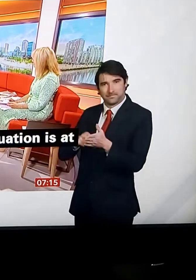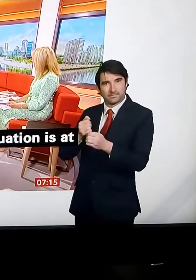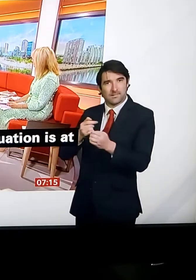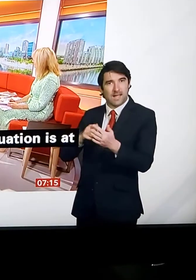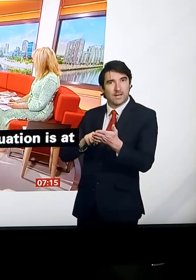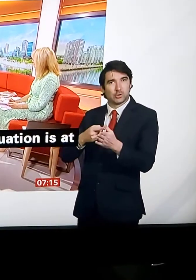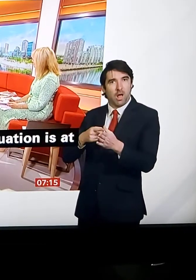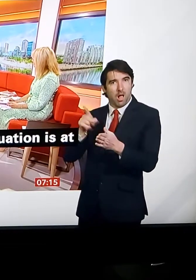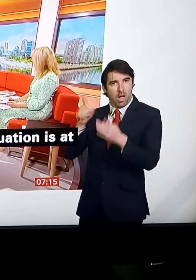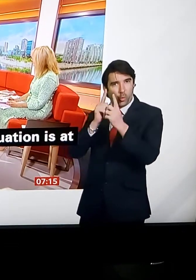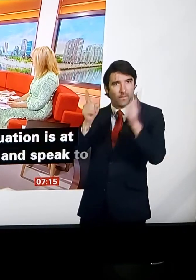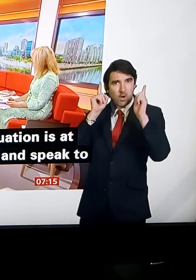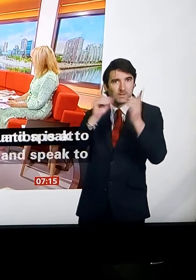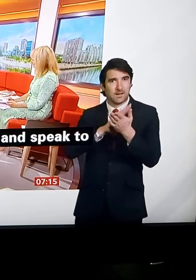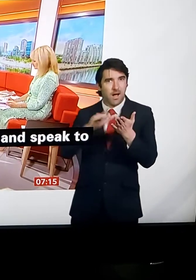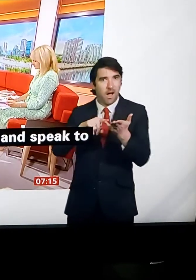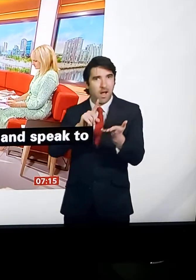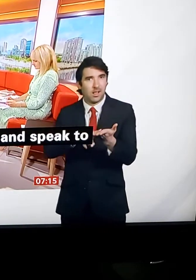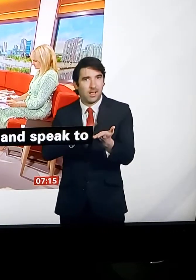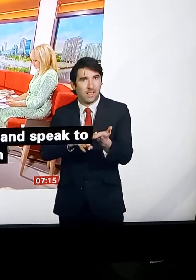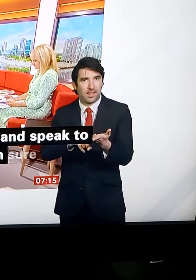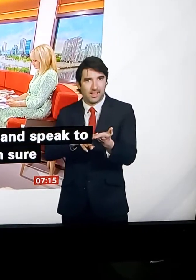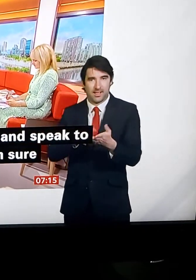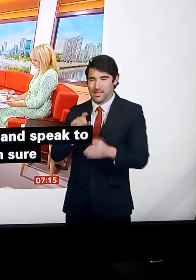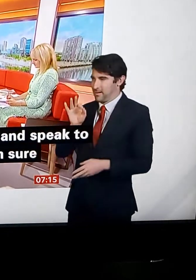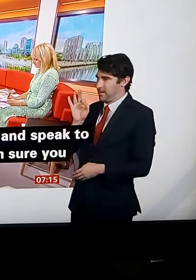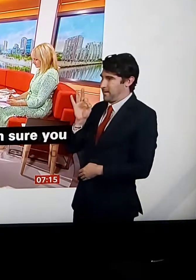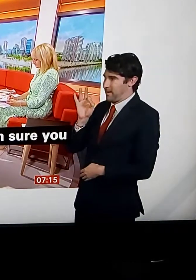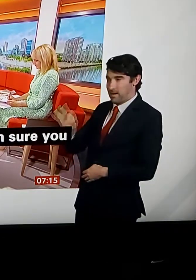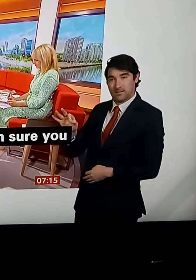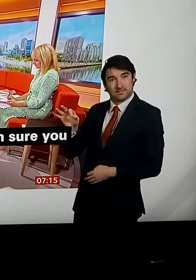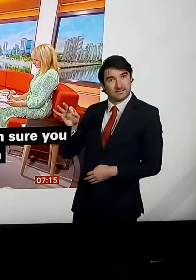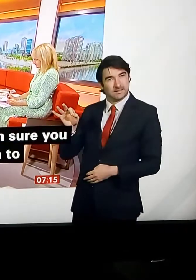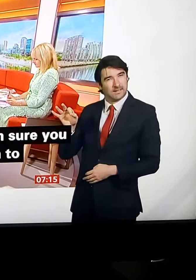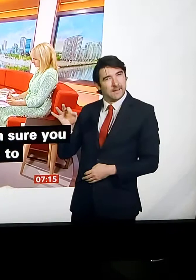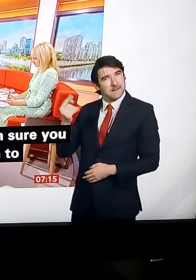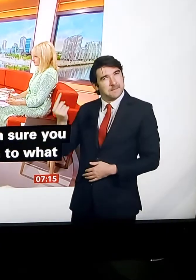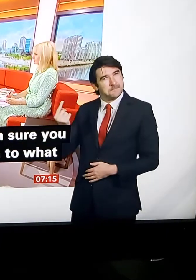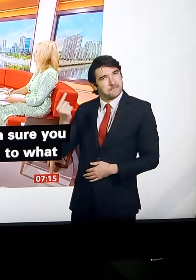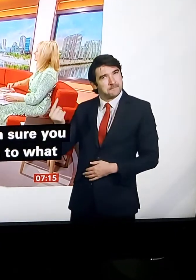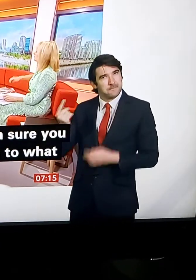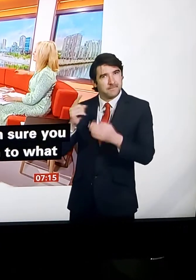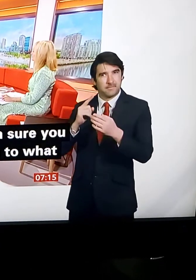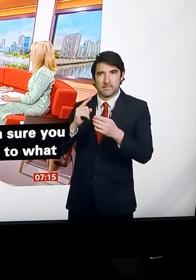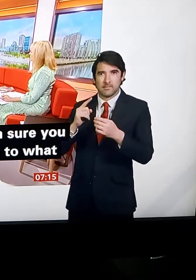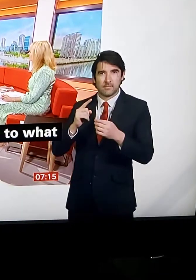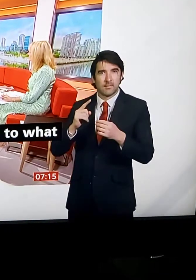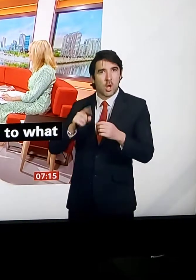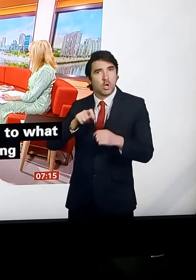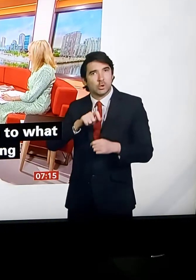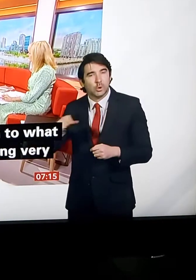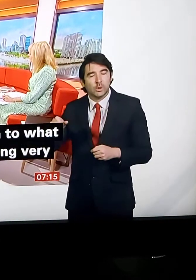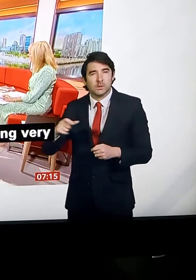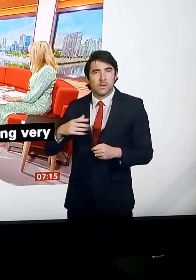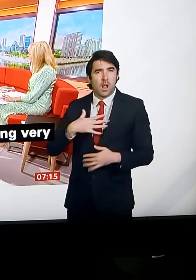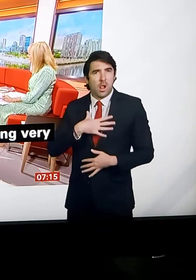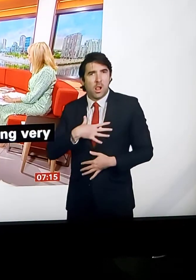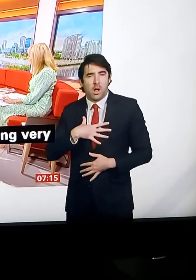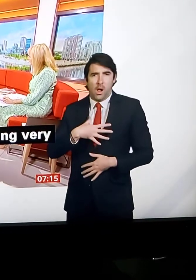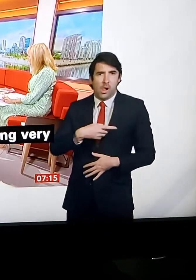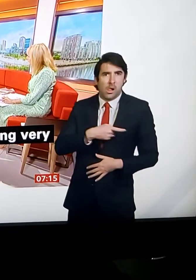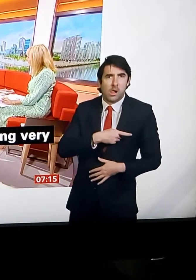saying very carefully there. What is the picture that things are like in terms of those students who are exasperated, who are worried, who are concerned? How many phone